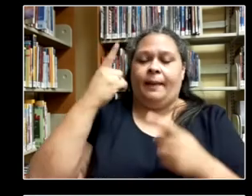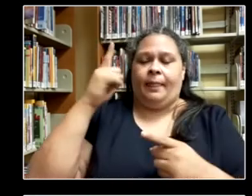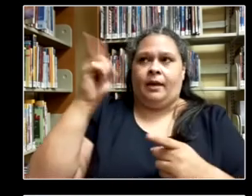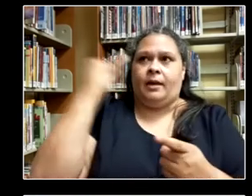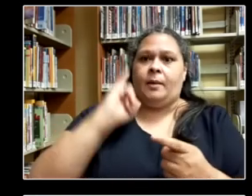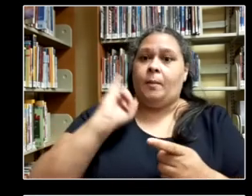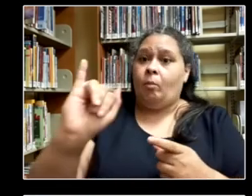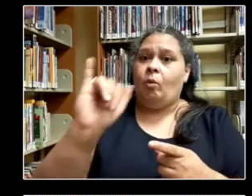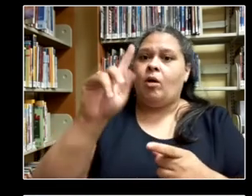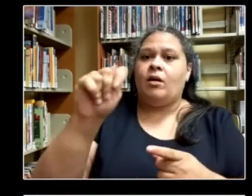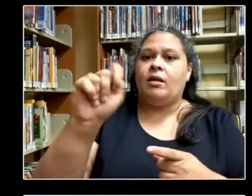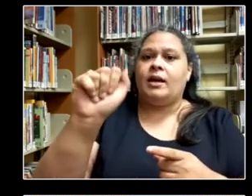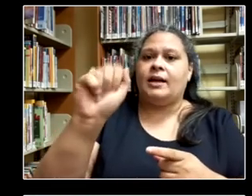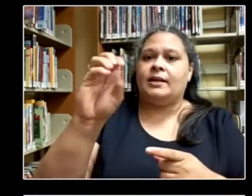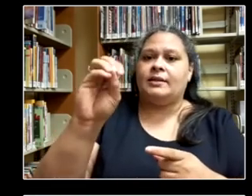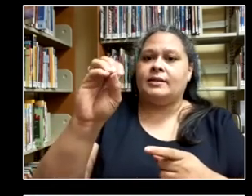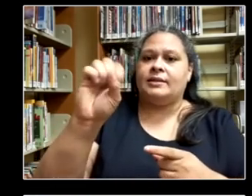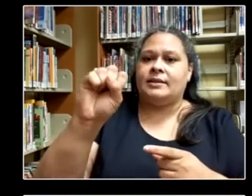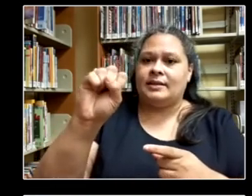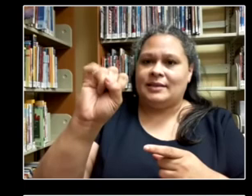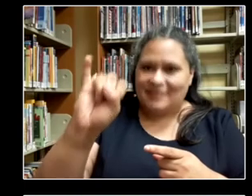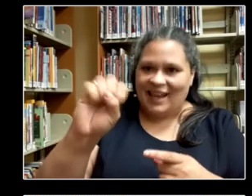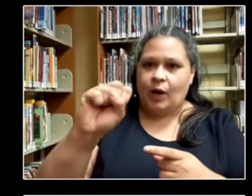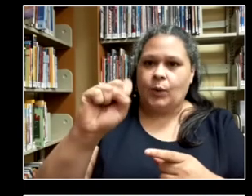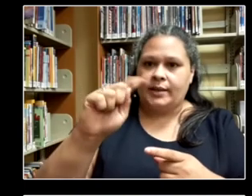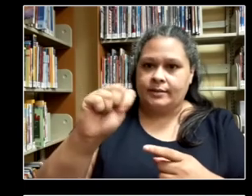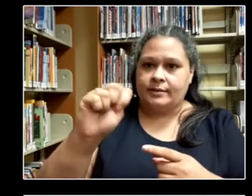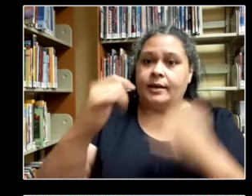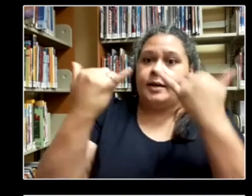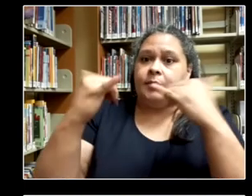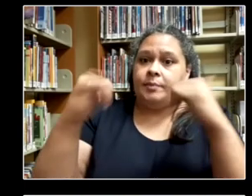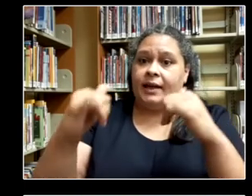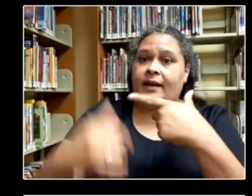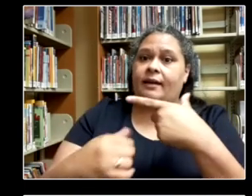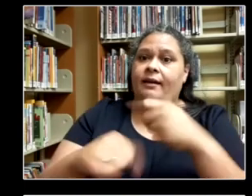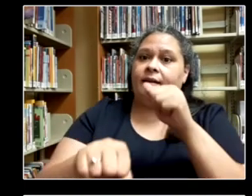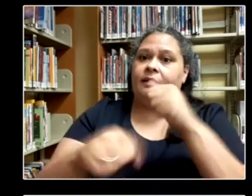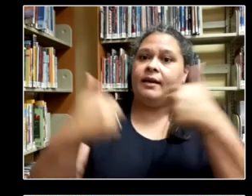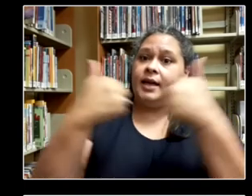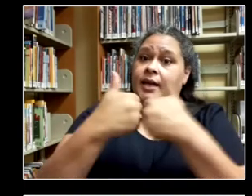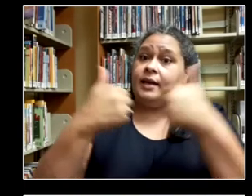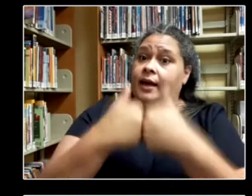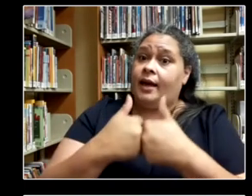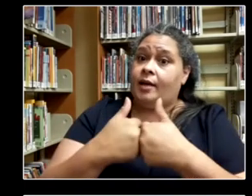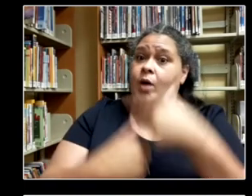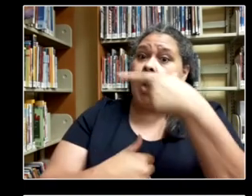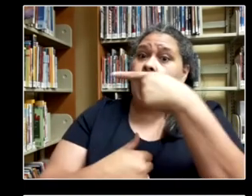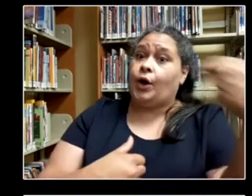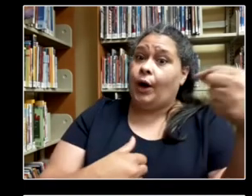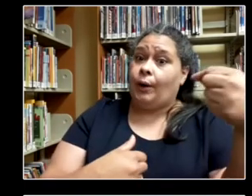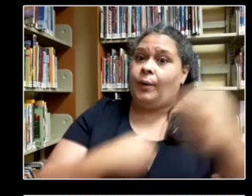Immortals Playing Weiqi in the Autumn Mountains. Let your eyes examine the